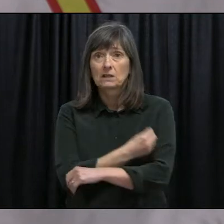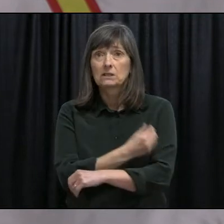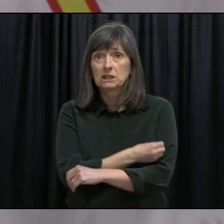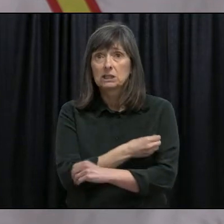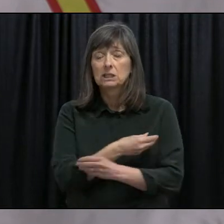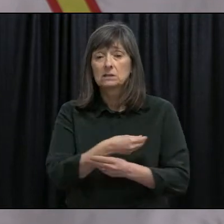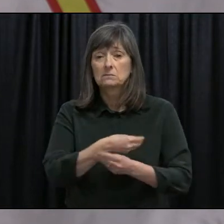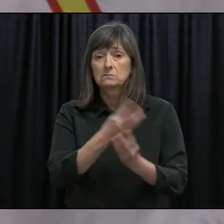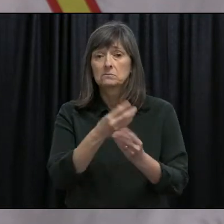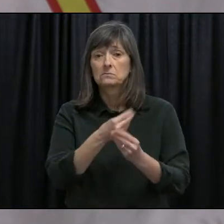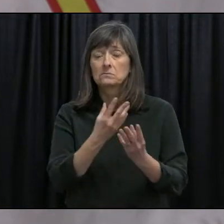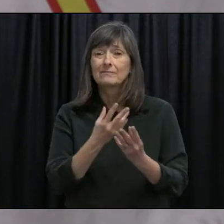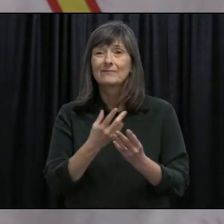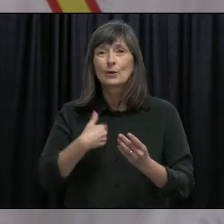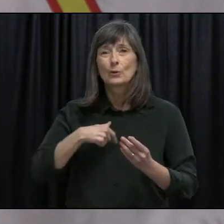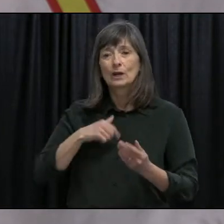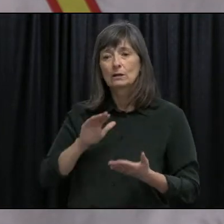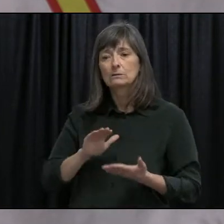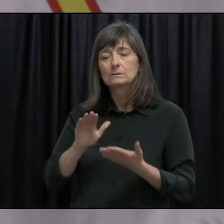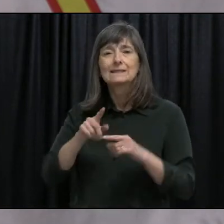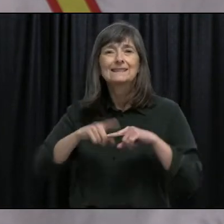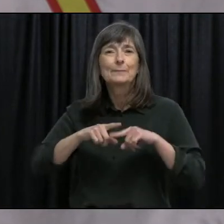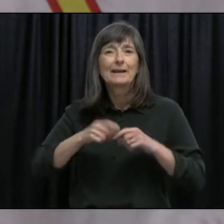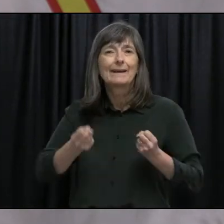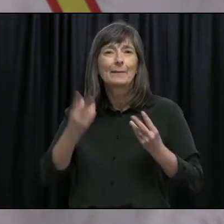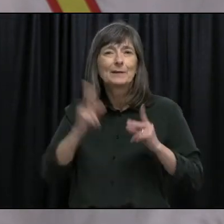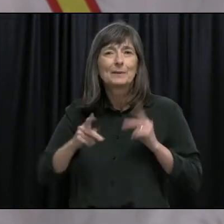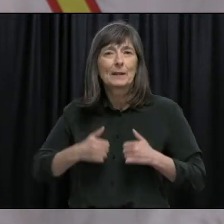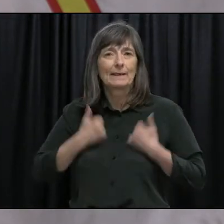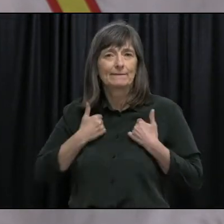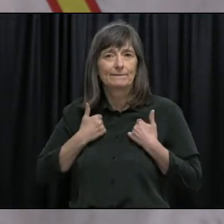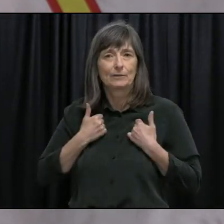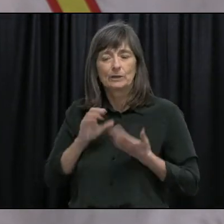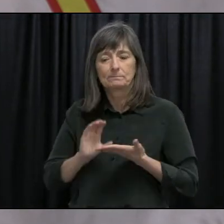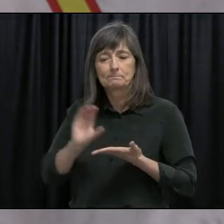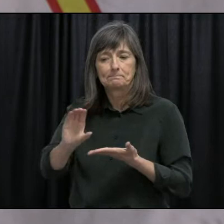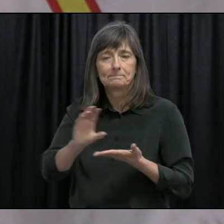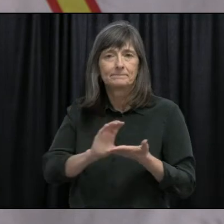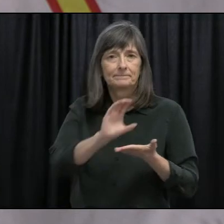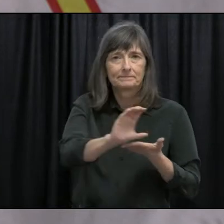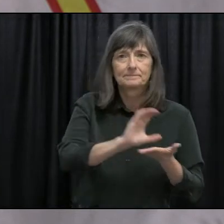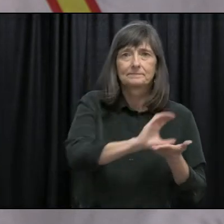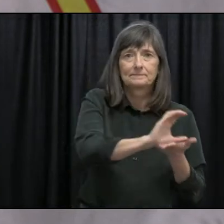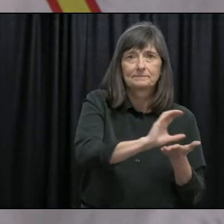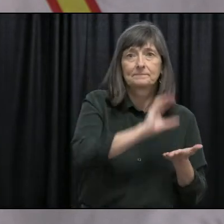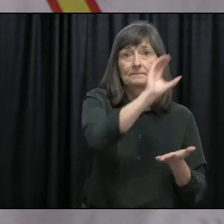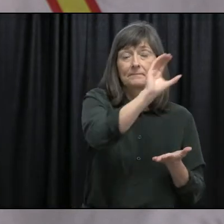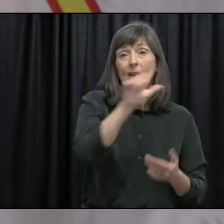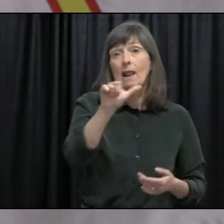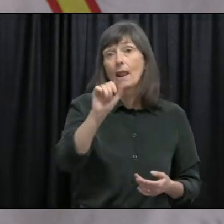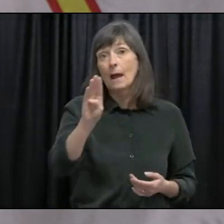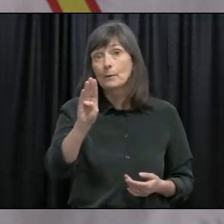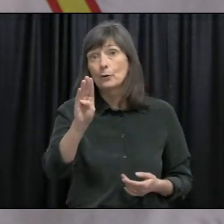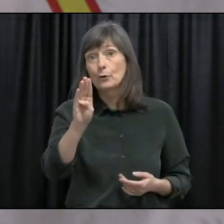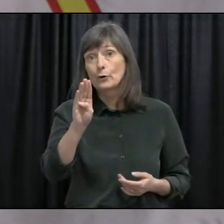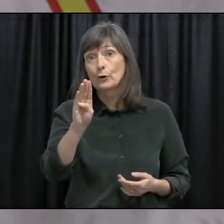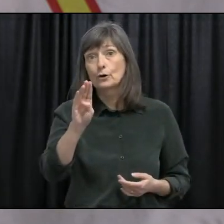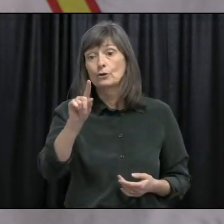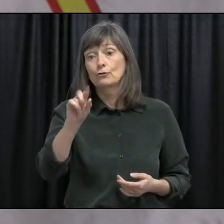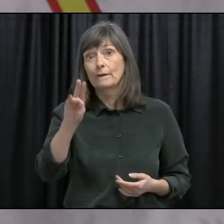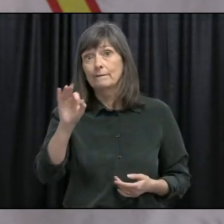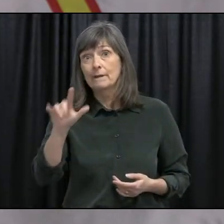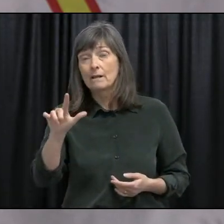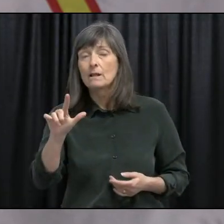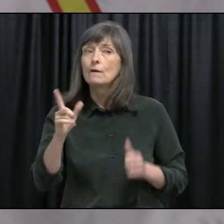on a per capita allotment in each of the RHAs. Now, in Labrador-Grantful, a lot of that was front-loaded for